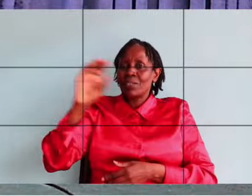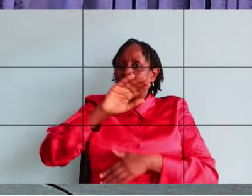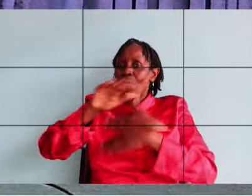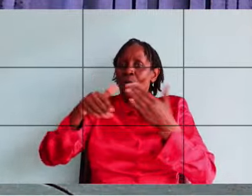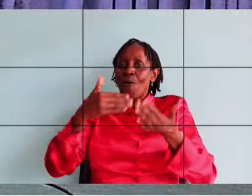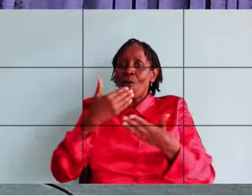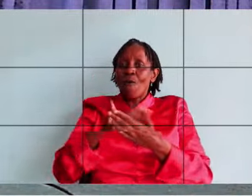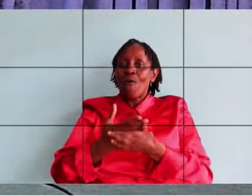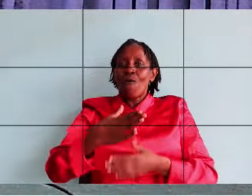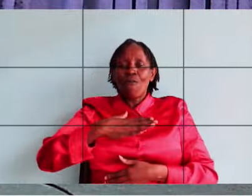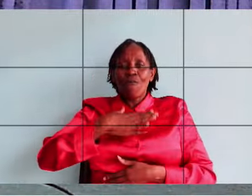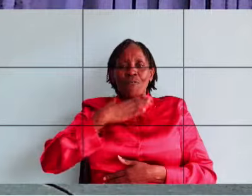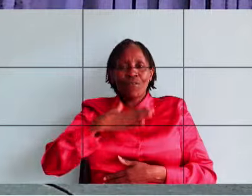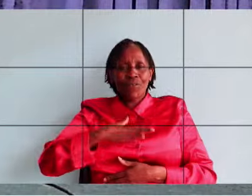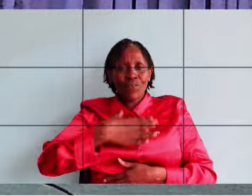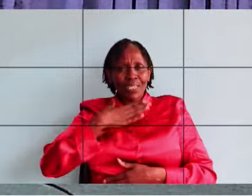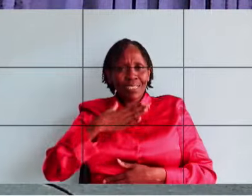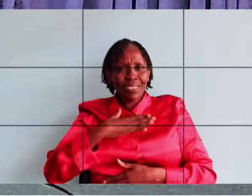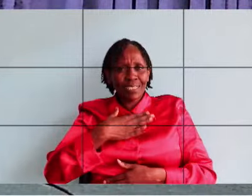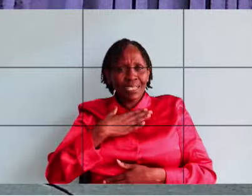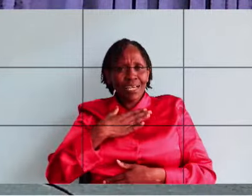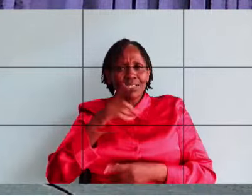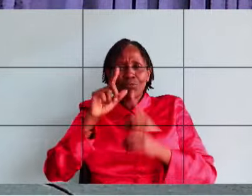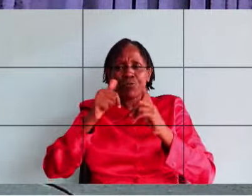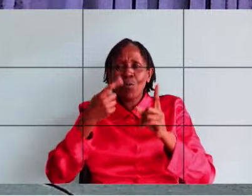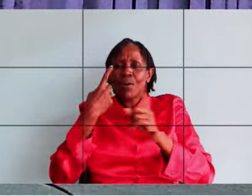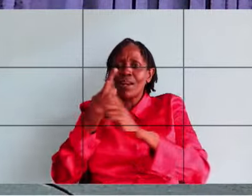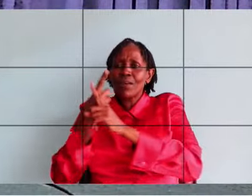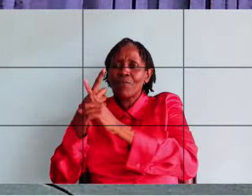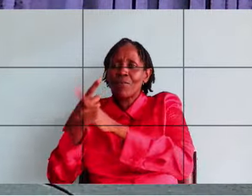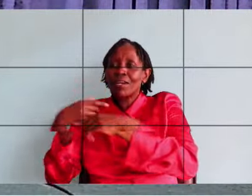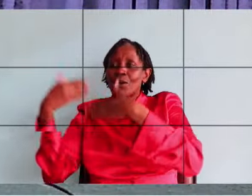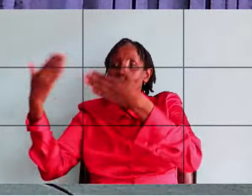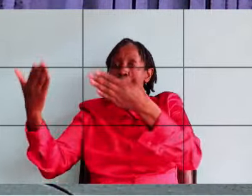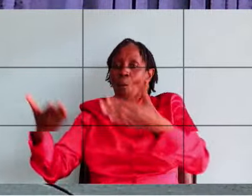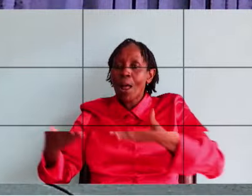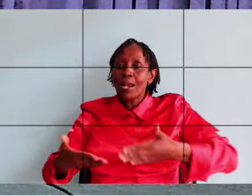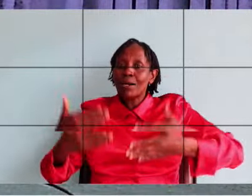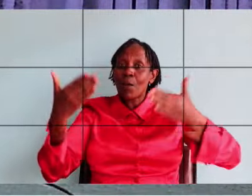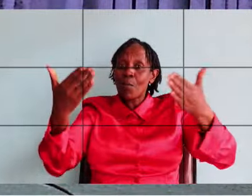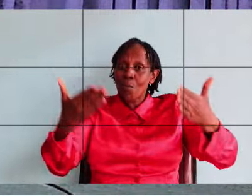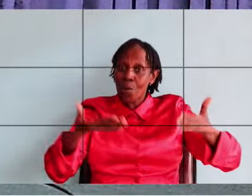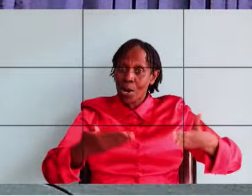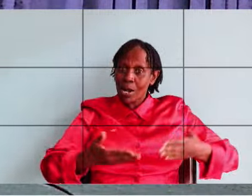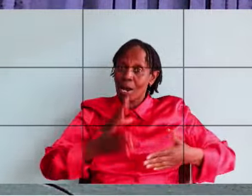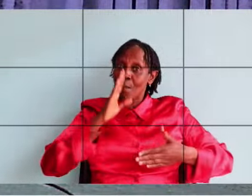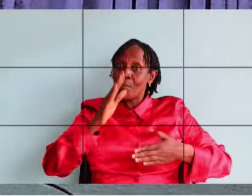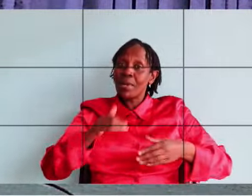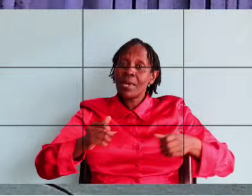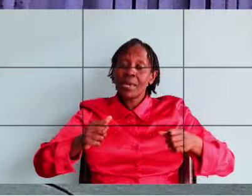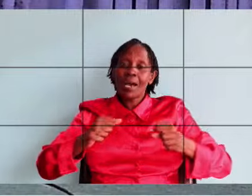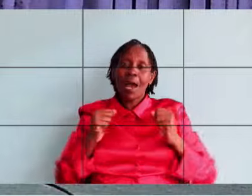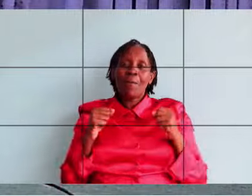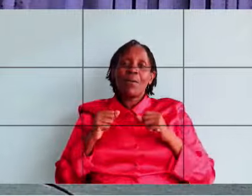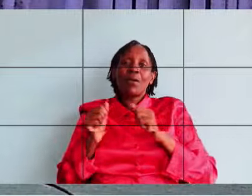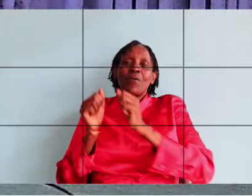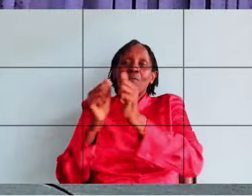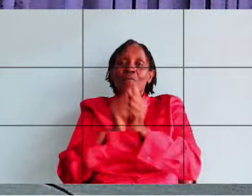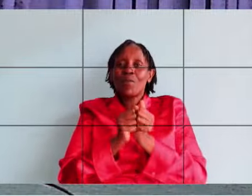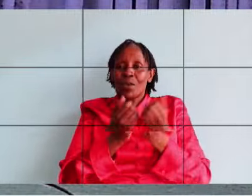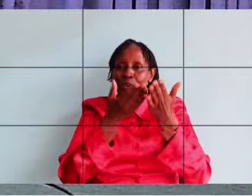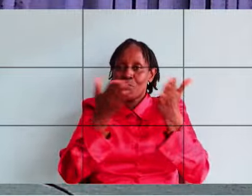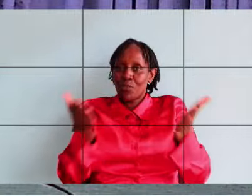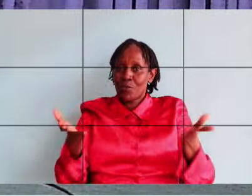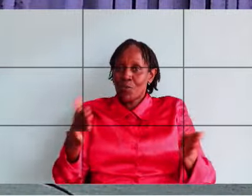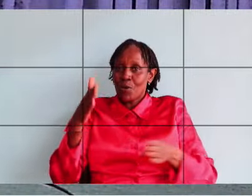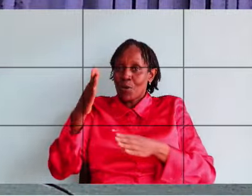from Sitam, and everywhere else, karibuni. It's a pleasure to be with you this morning. Before I begin,